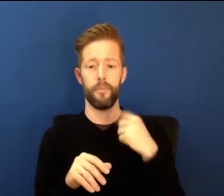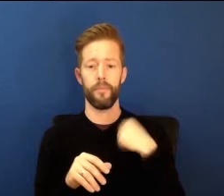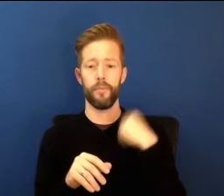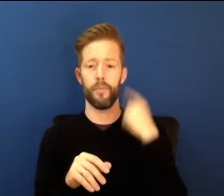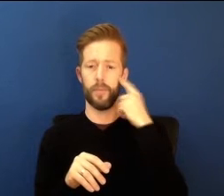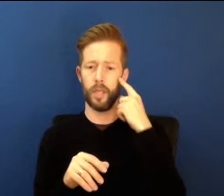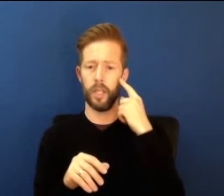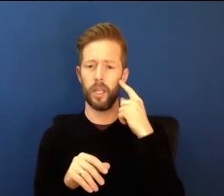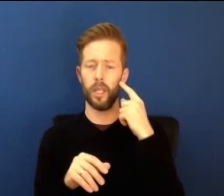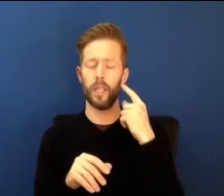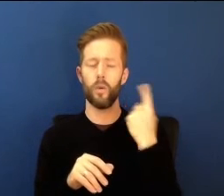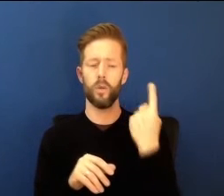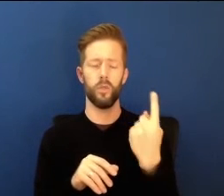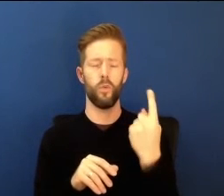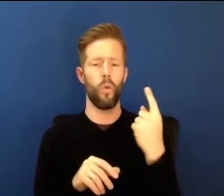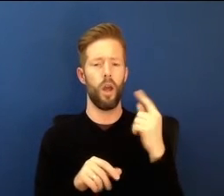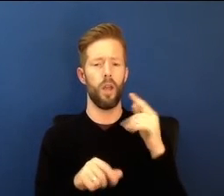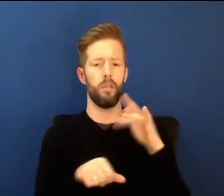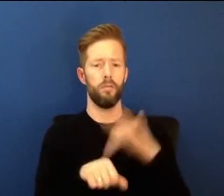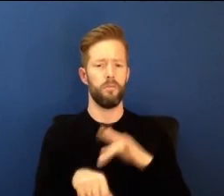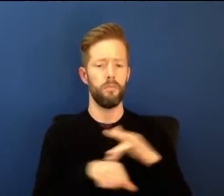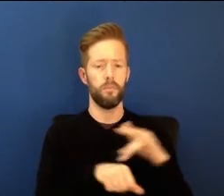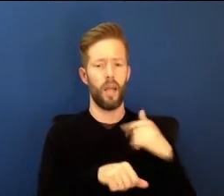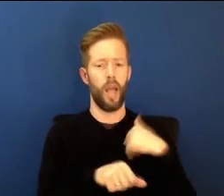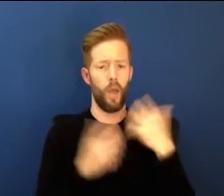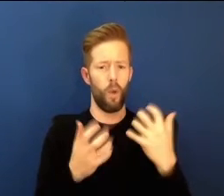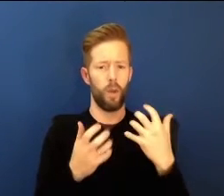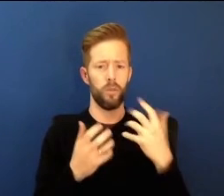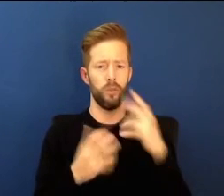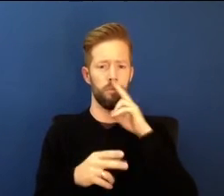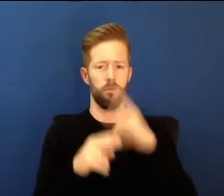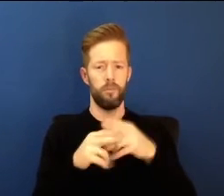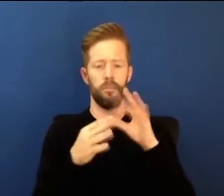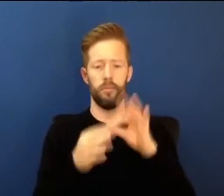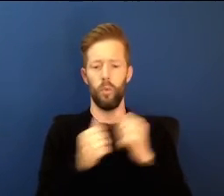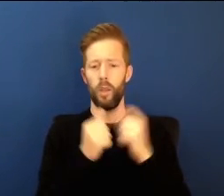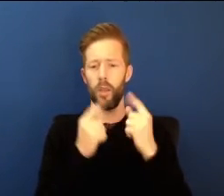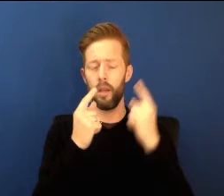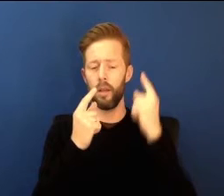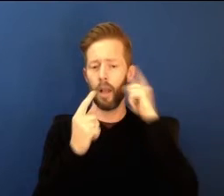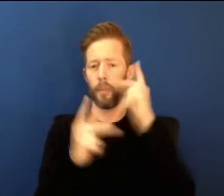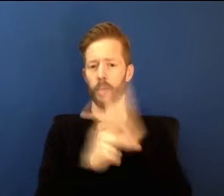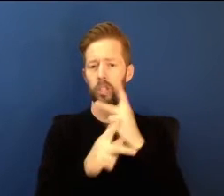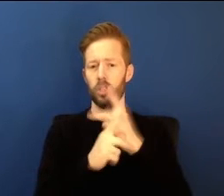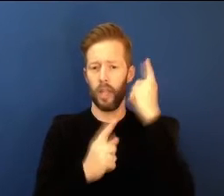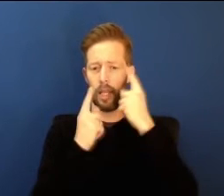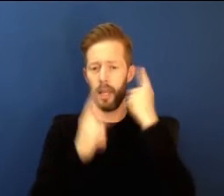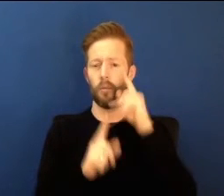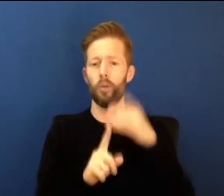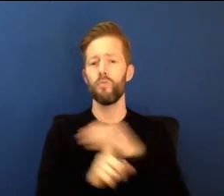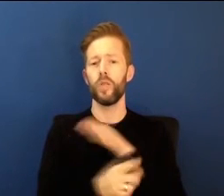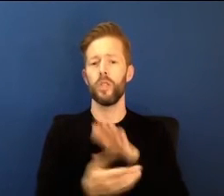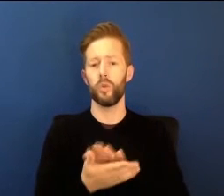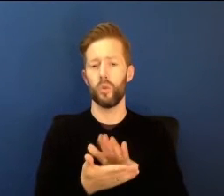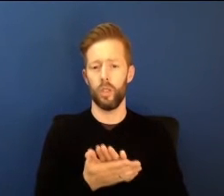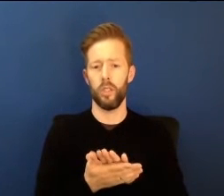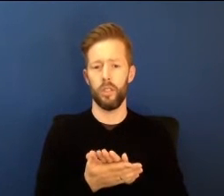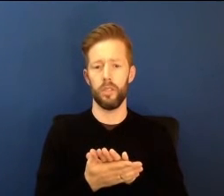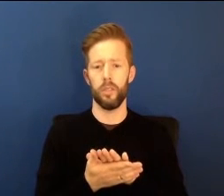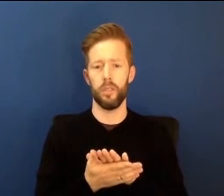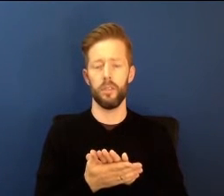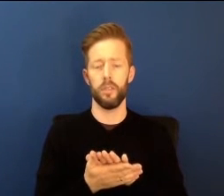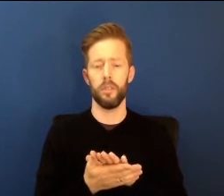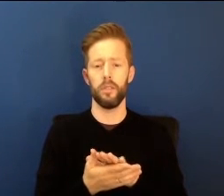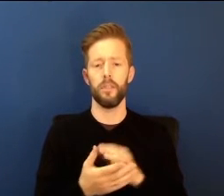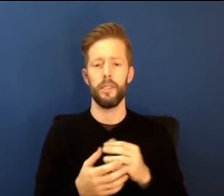I think there was a resource that I wanted to bring up related to computational thinking for preschoolers